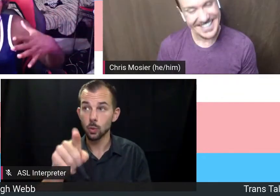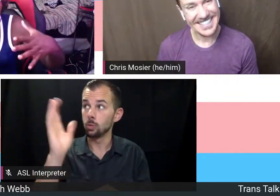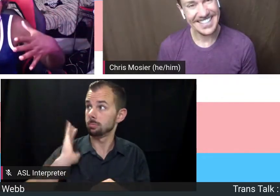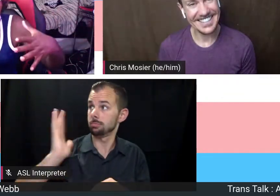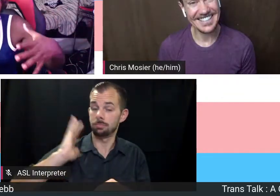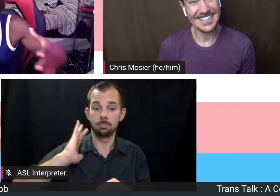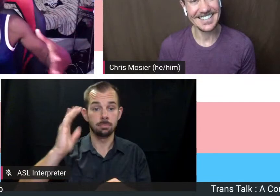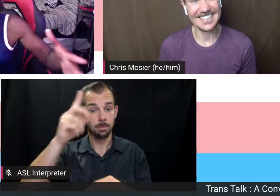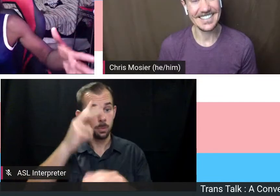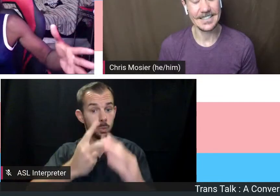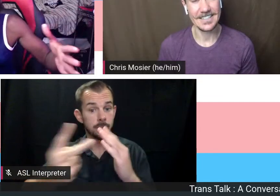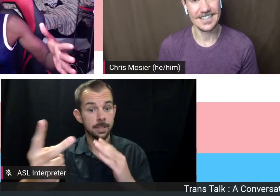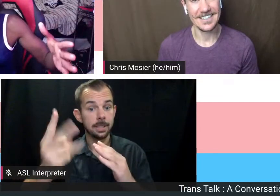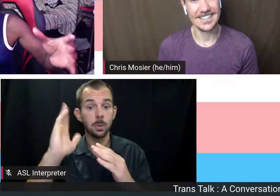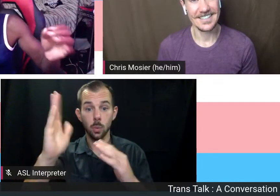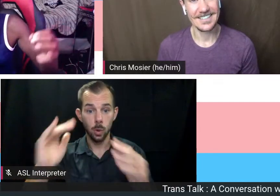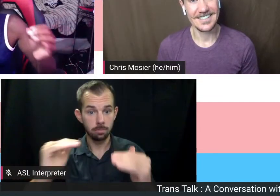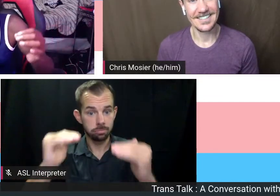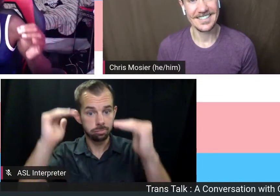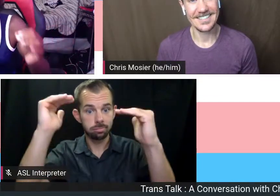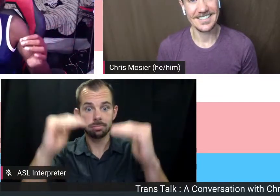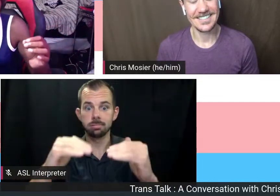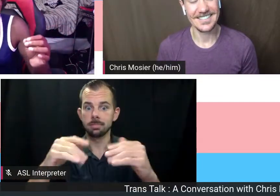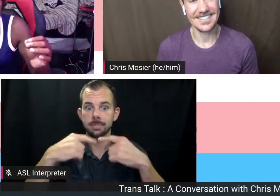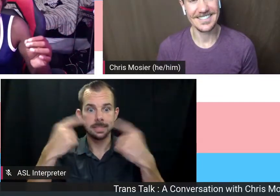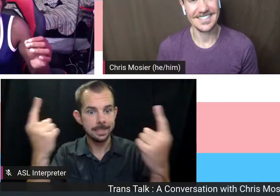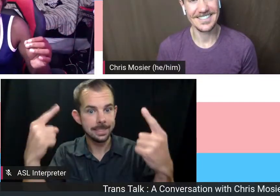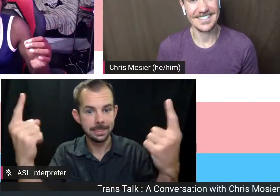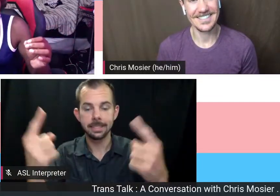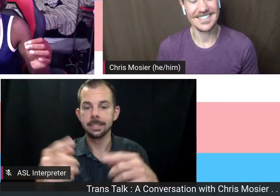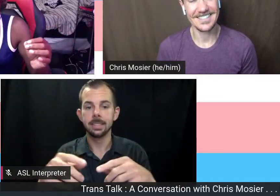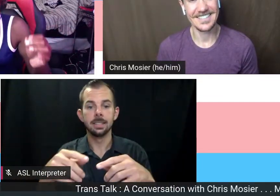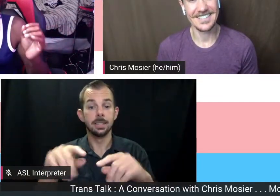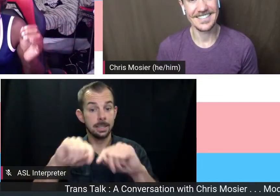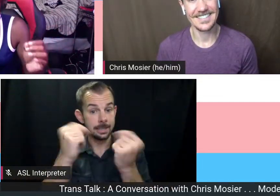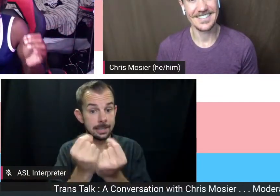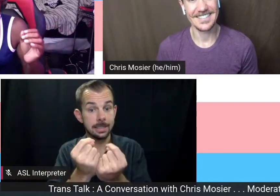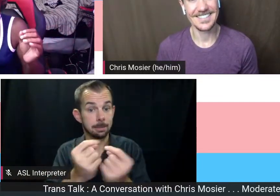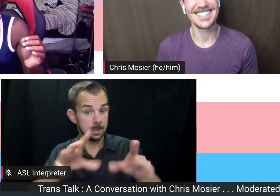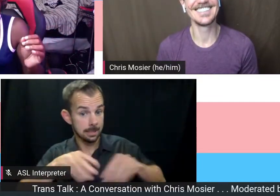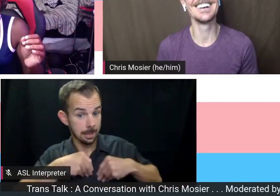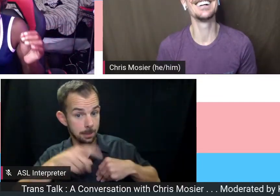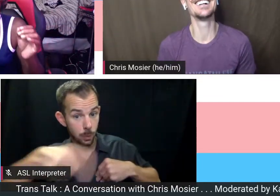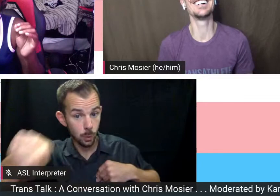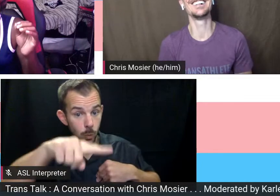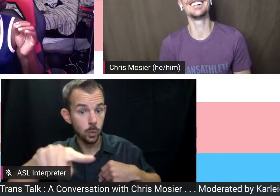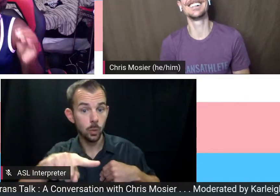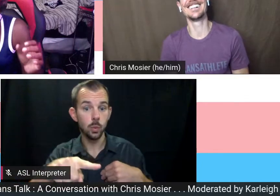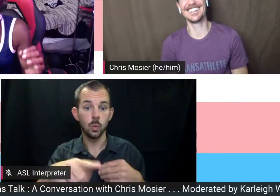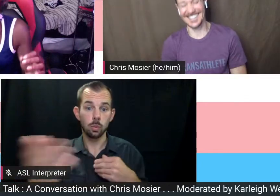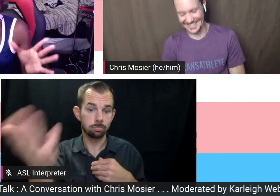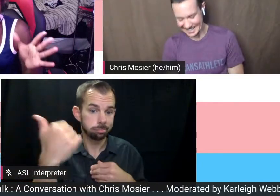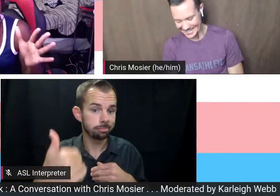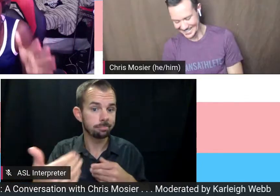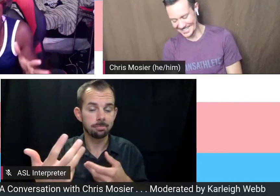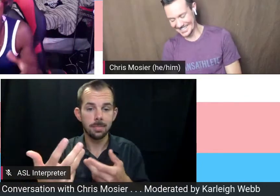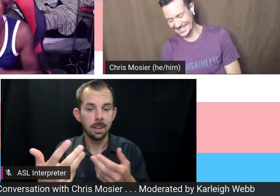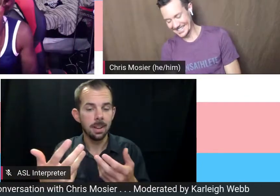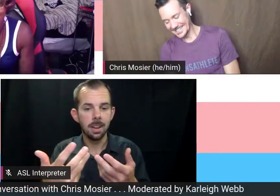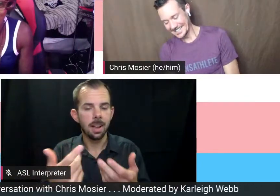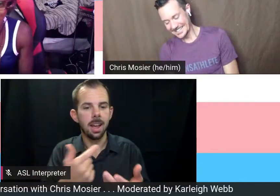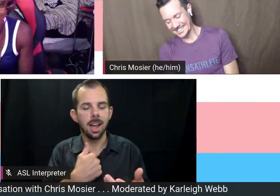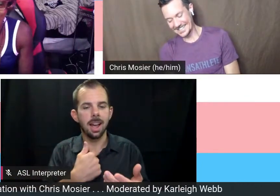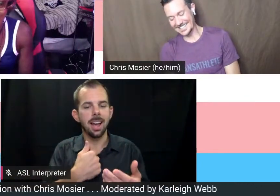the team would accept you? Did you think about all this and that? And I thought of the answer you gave throughout the entire